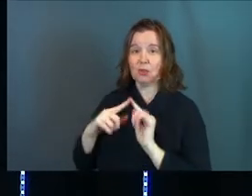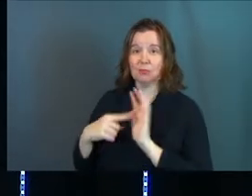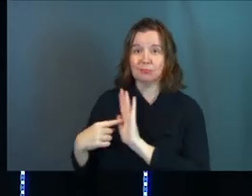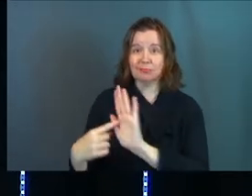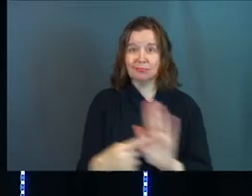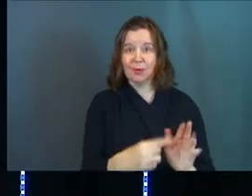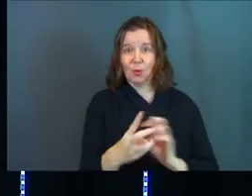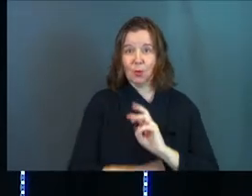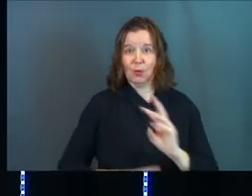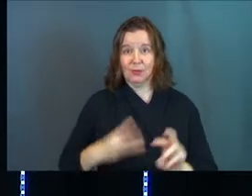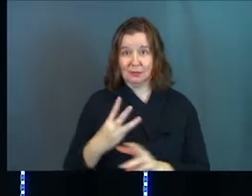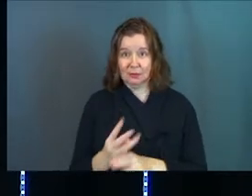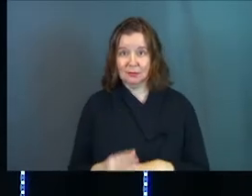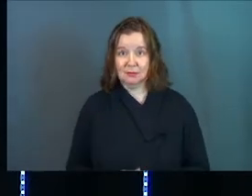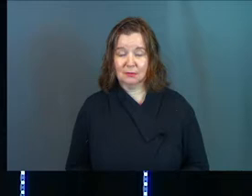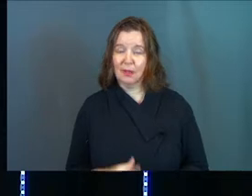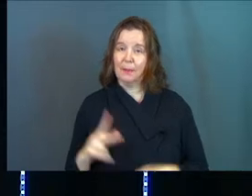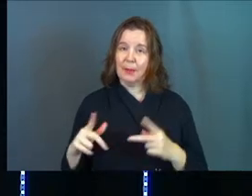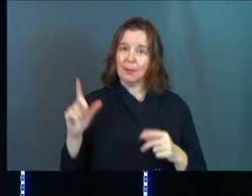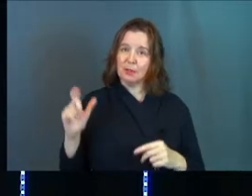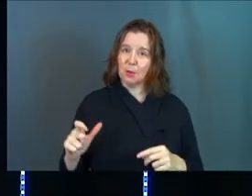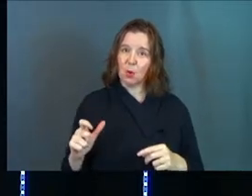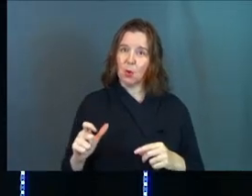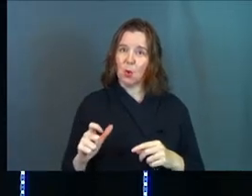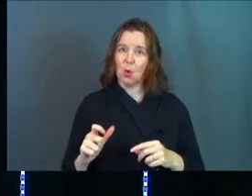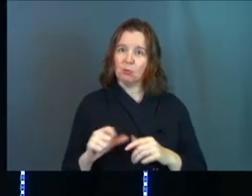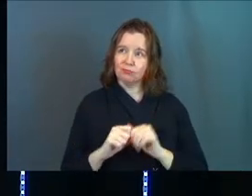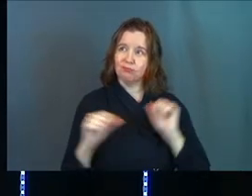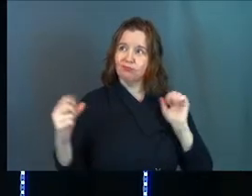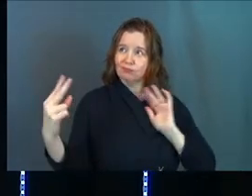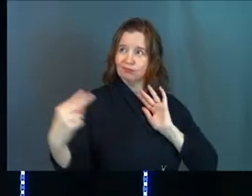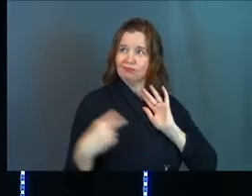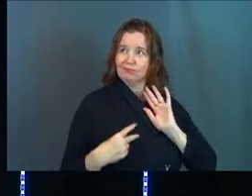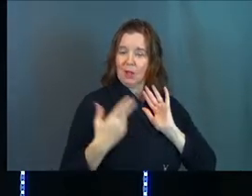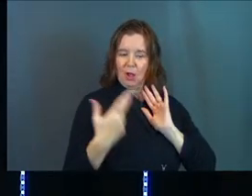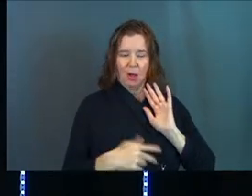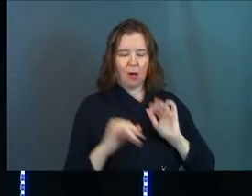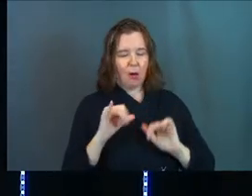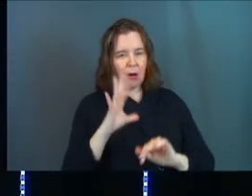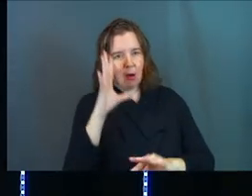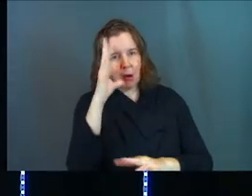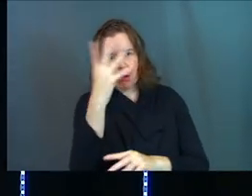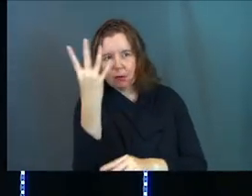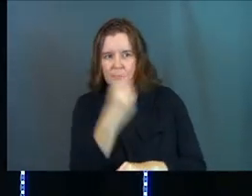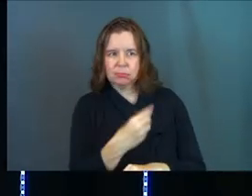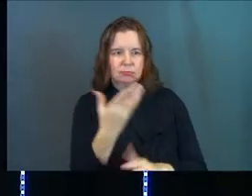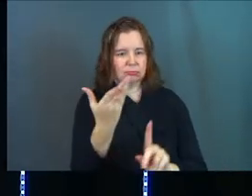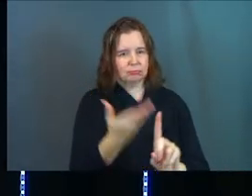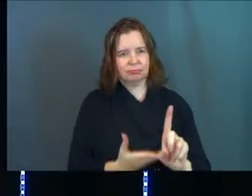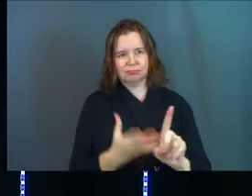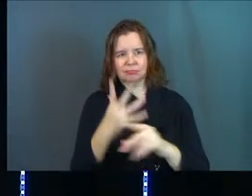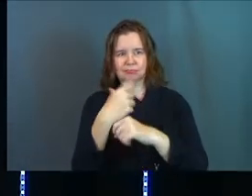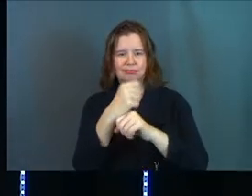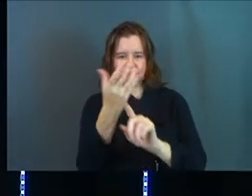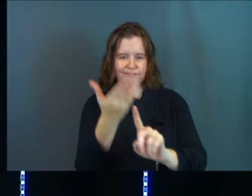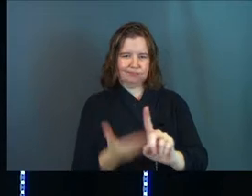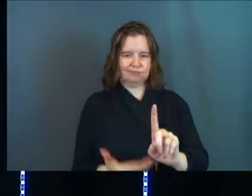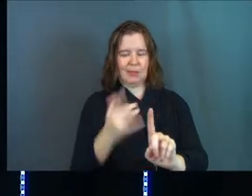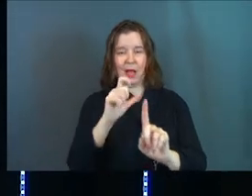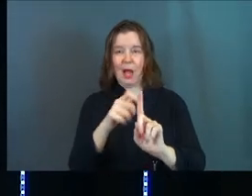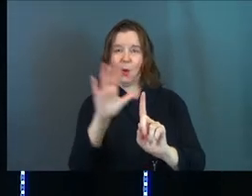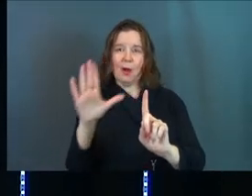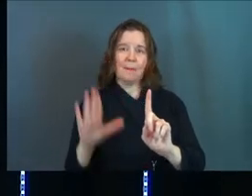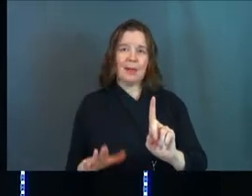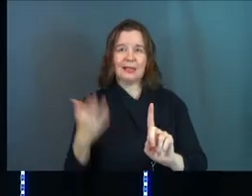a watching world. People are supposed to look at your life and say, look at the poem there. Look at the craftsmanship there. Look